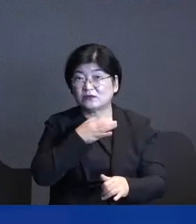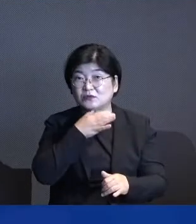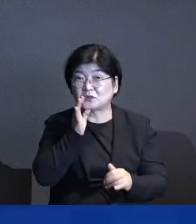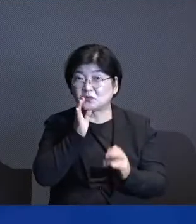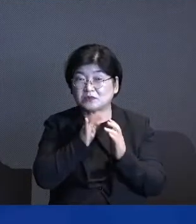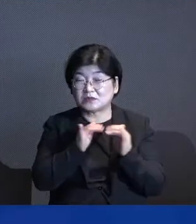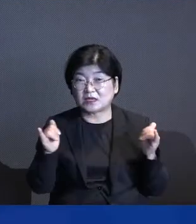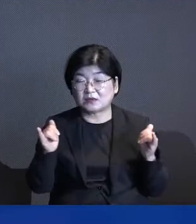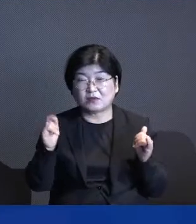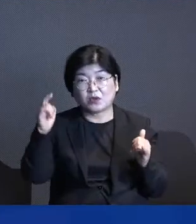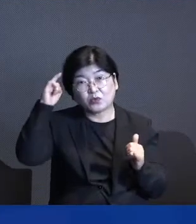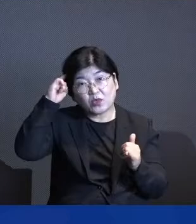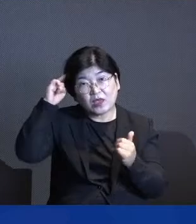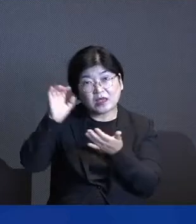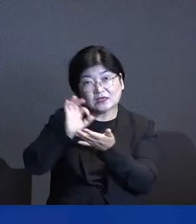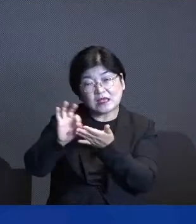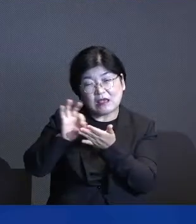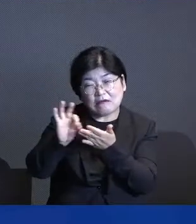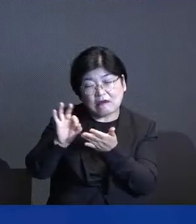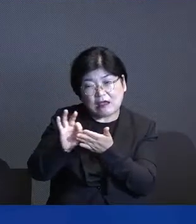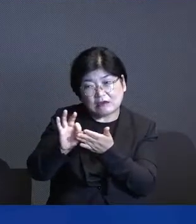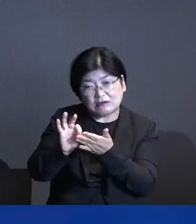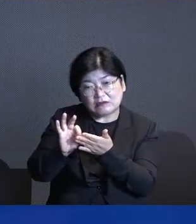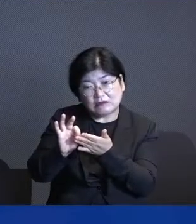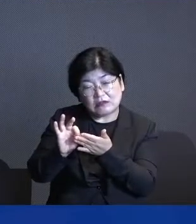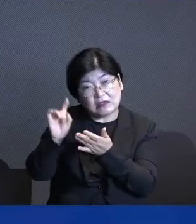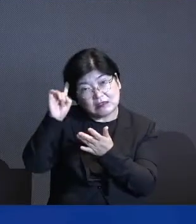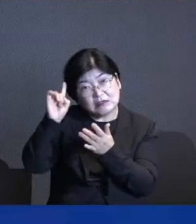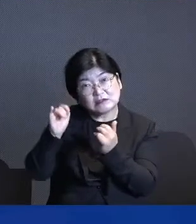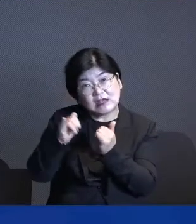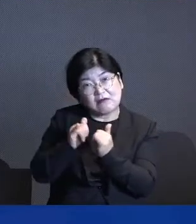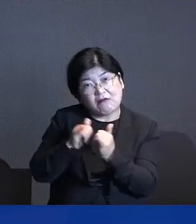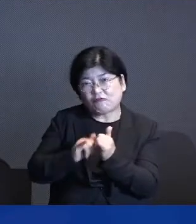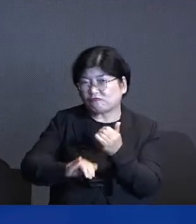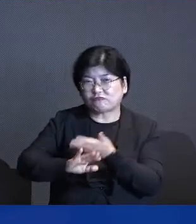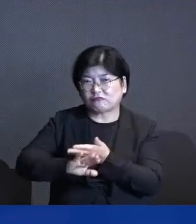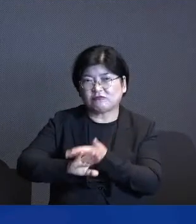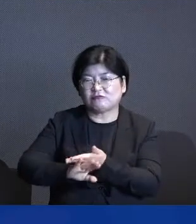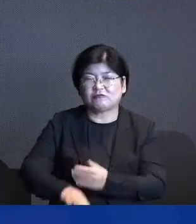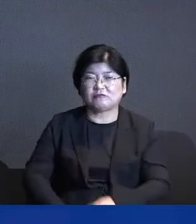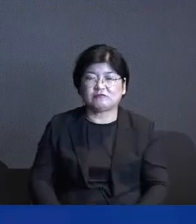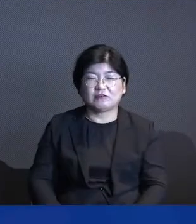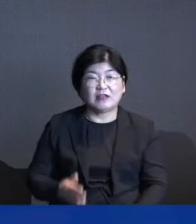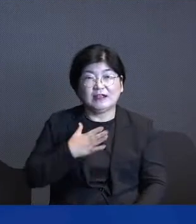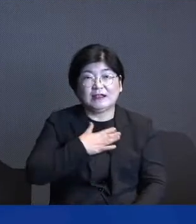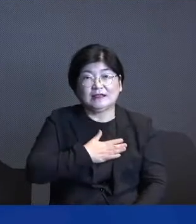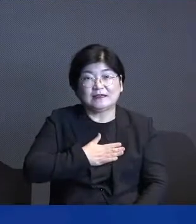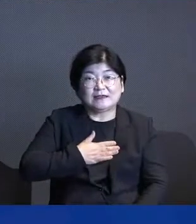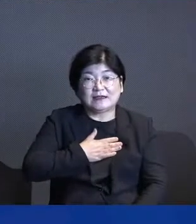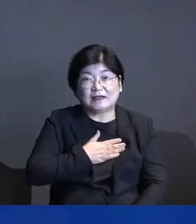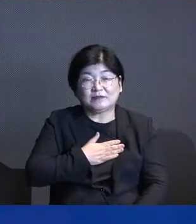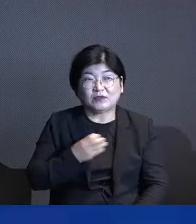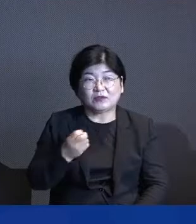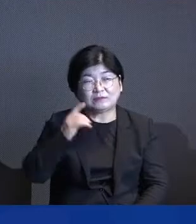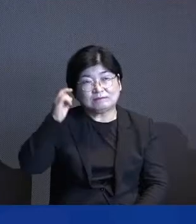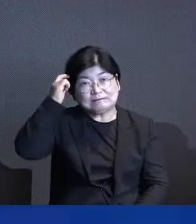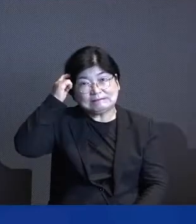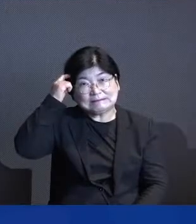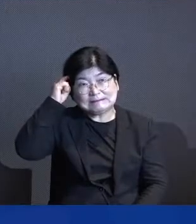to use more of an instinctual part of the brain, emotional part of the brain, like a subcortical